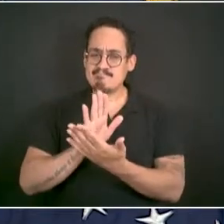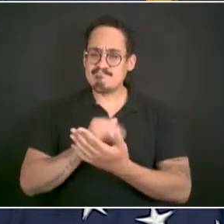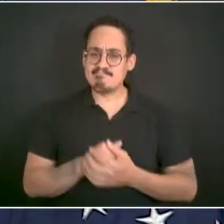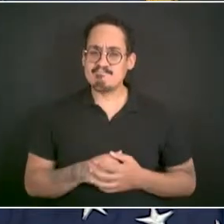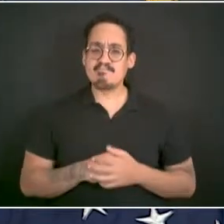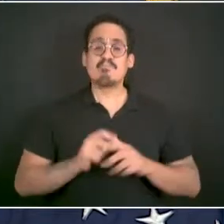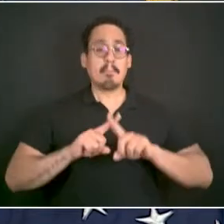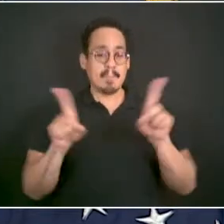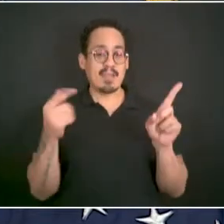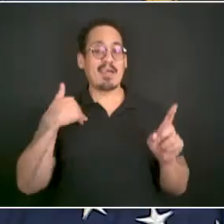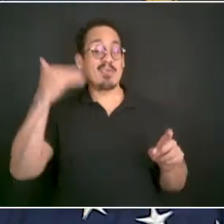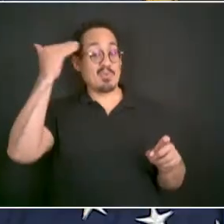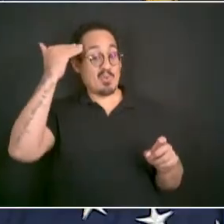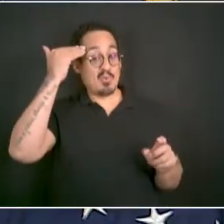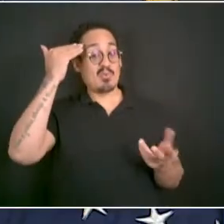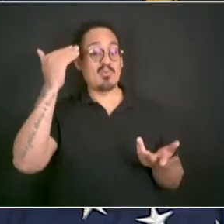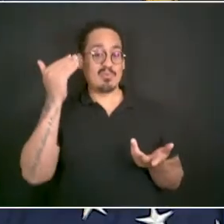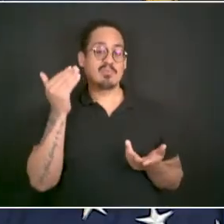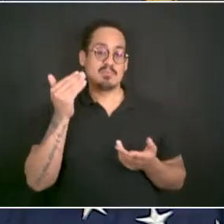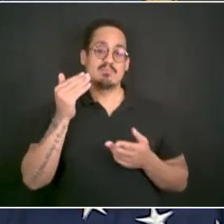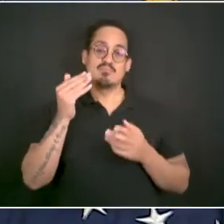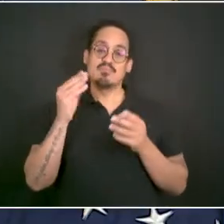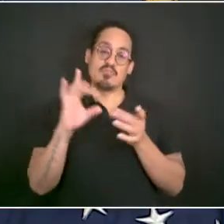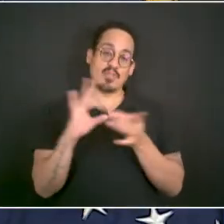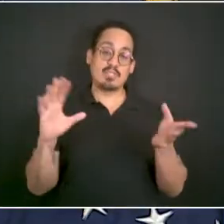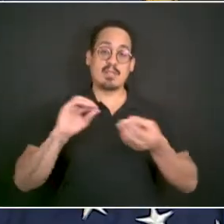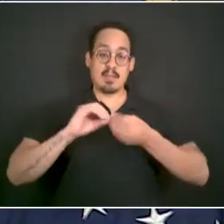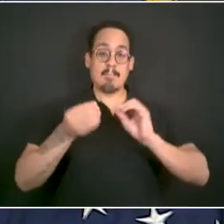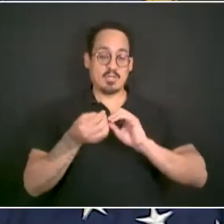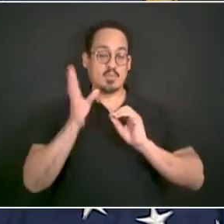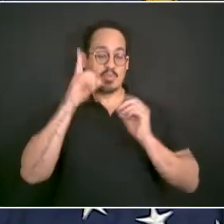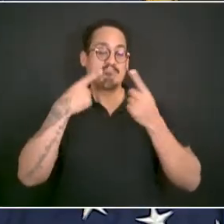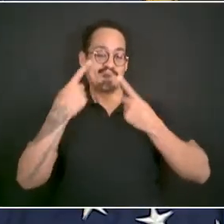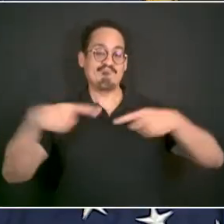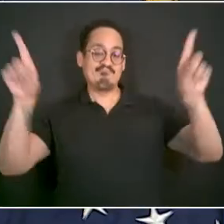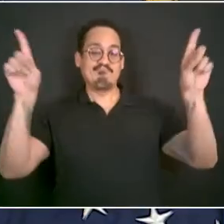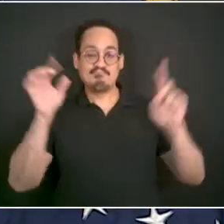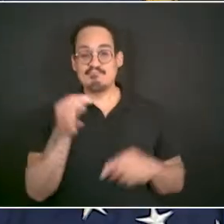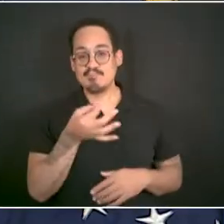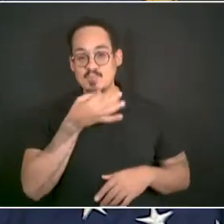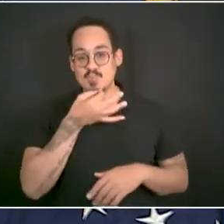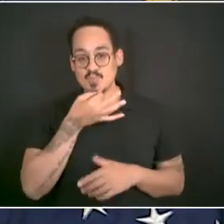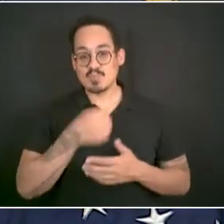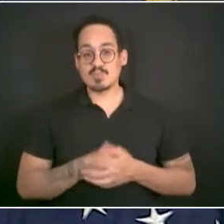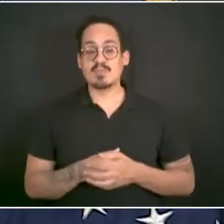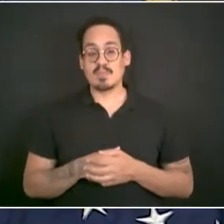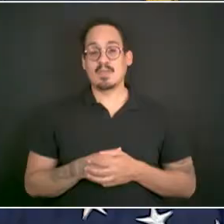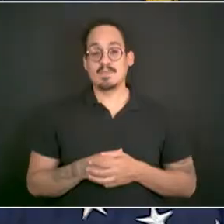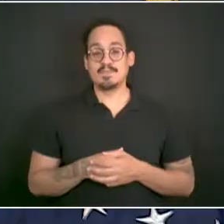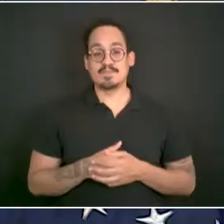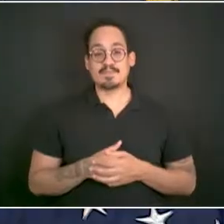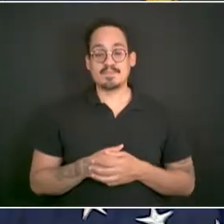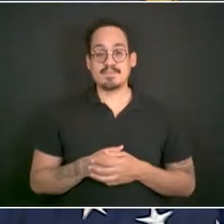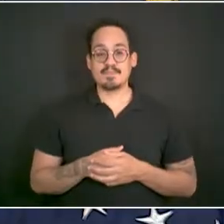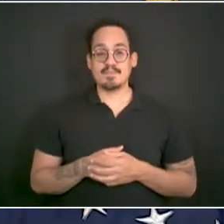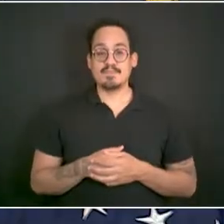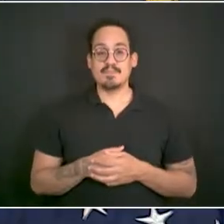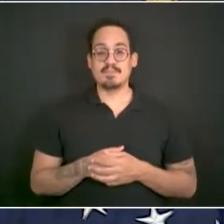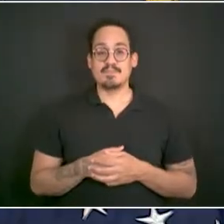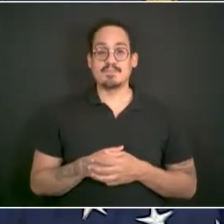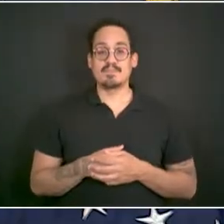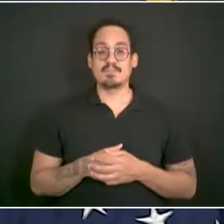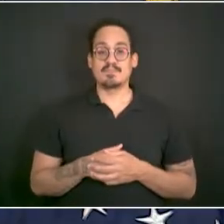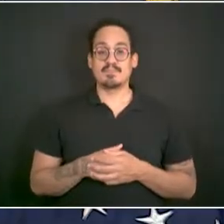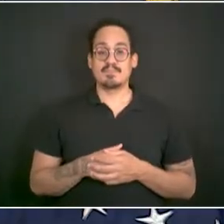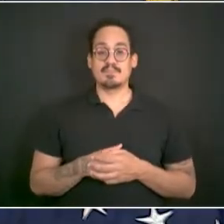but I know we're going to release the numbers. We'll find out from Sue where we are, and